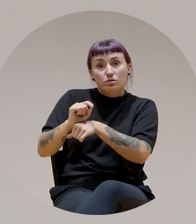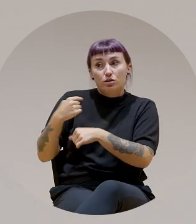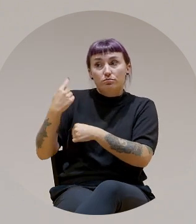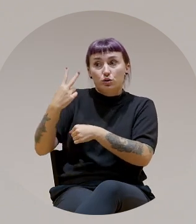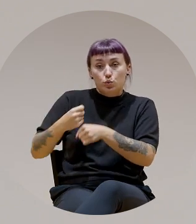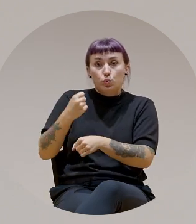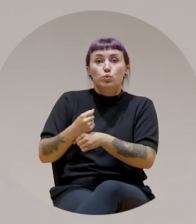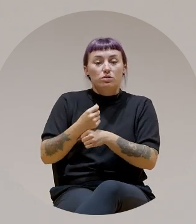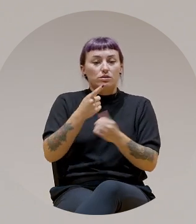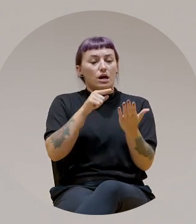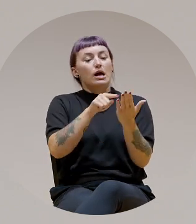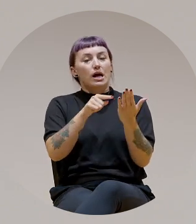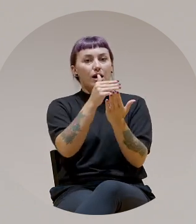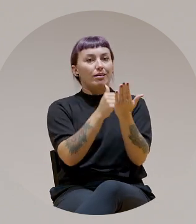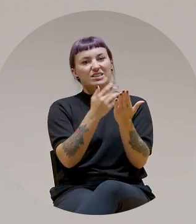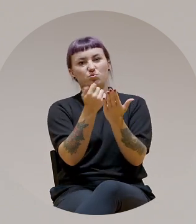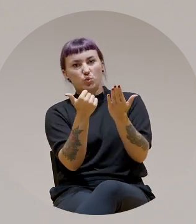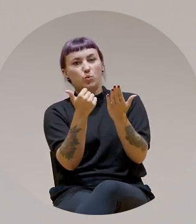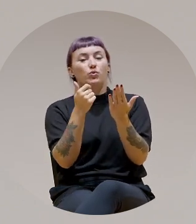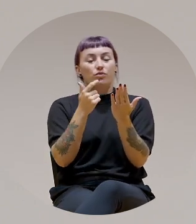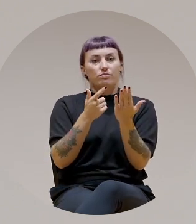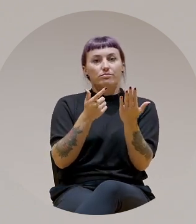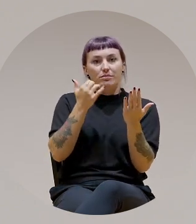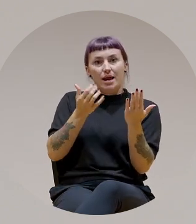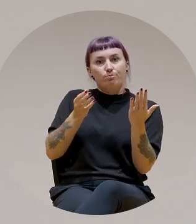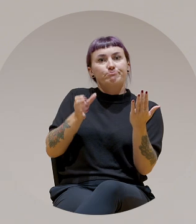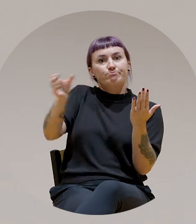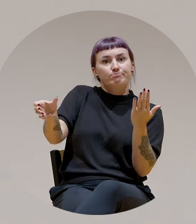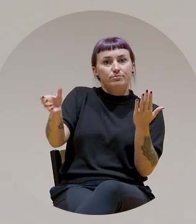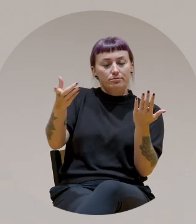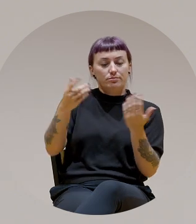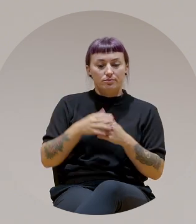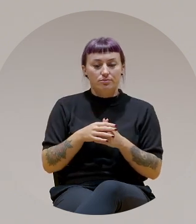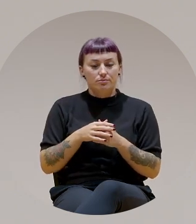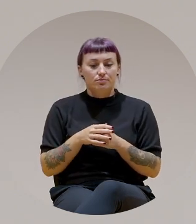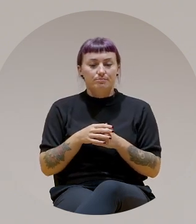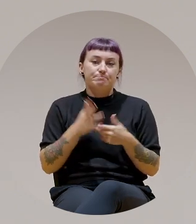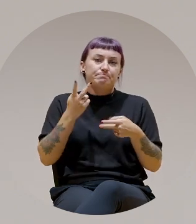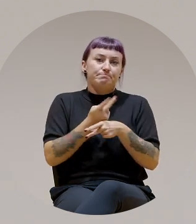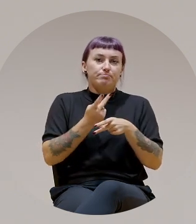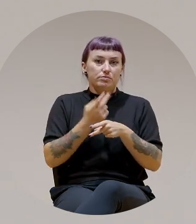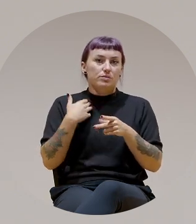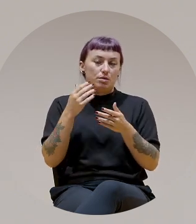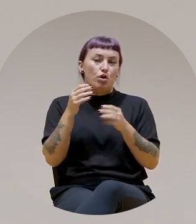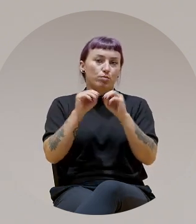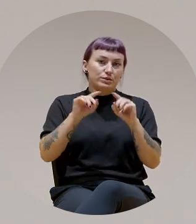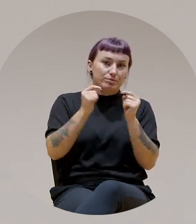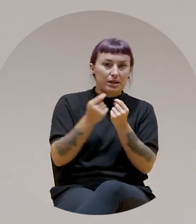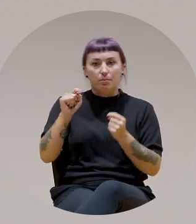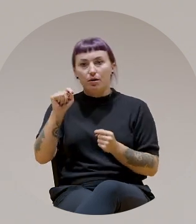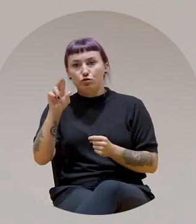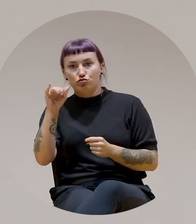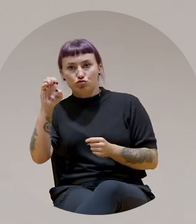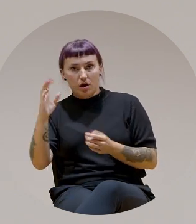and so we removed it from the checklist, and that has now been, taken care of by our museum team and the